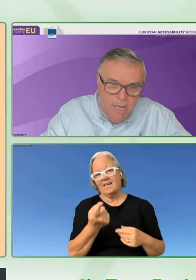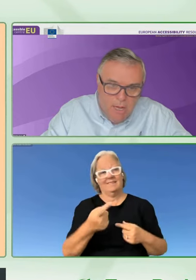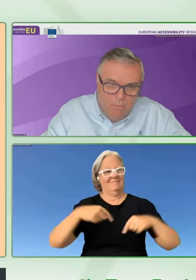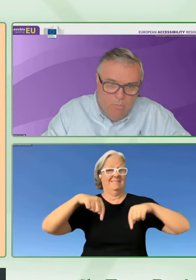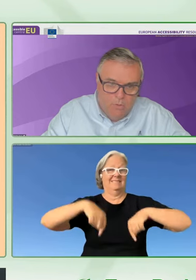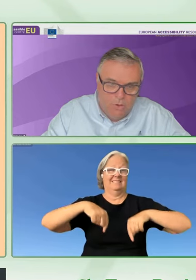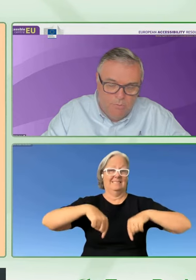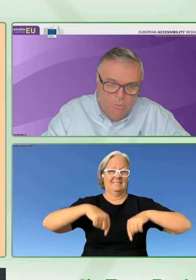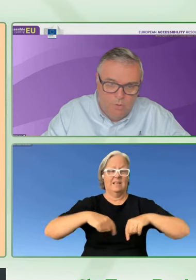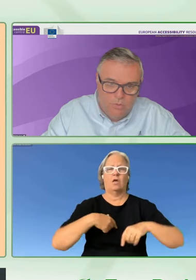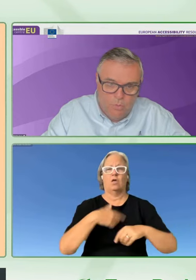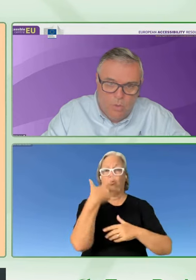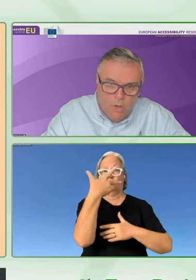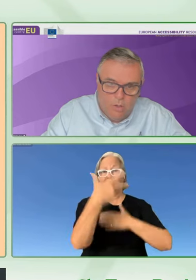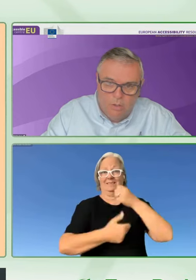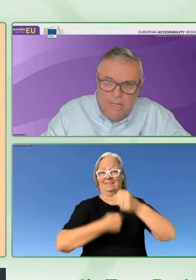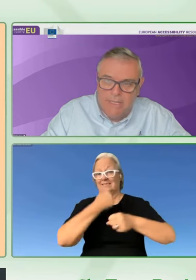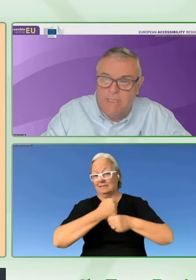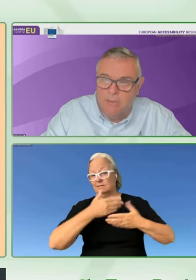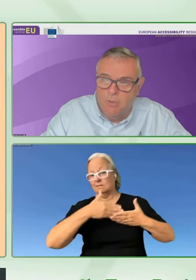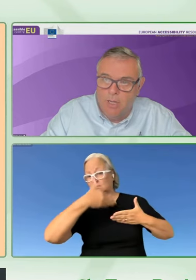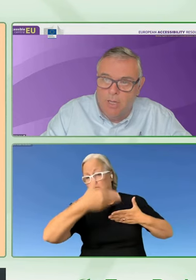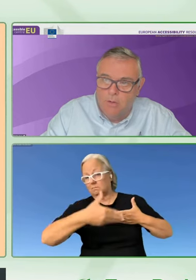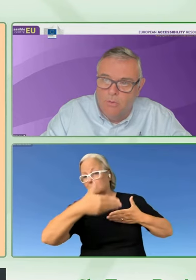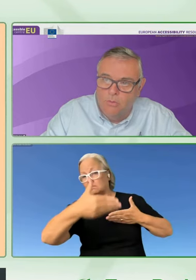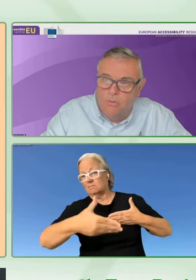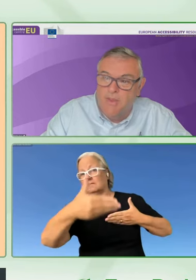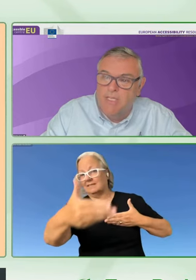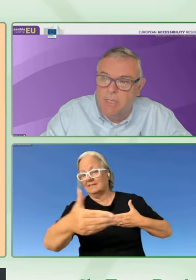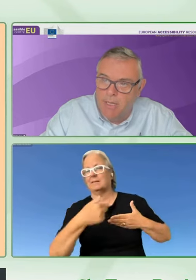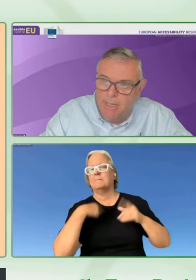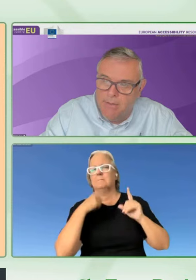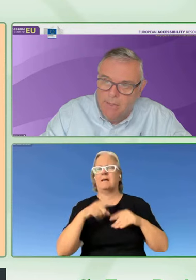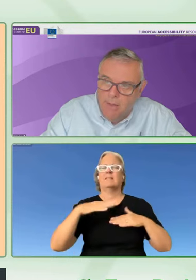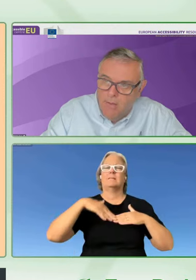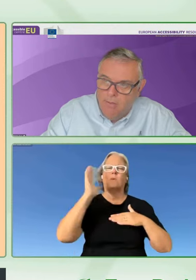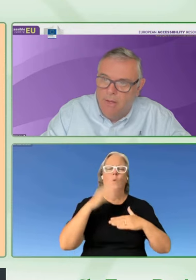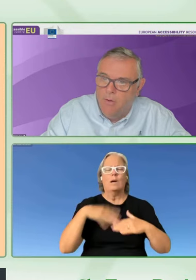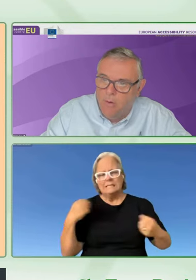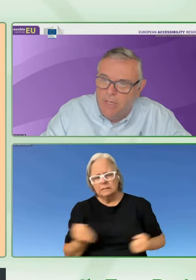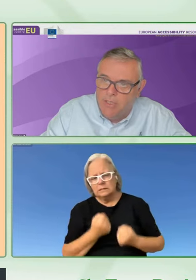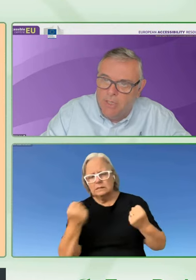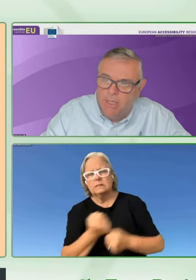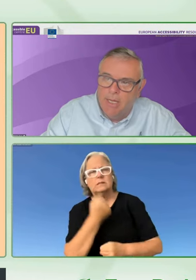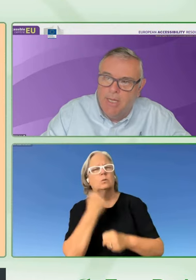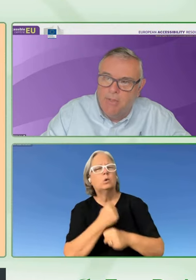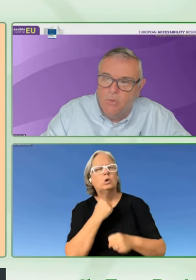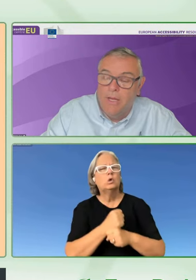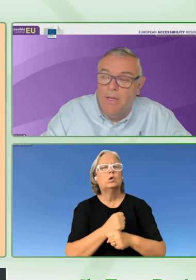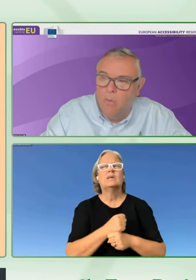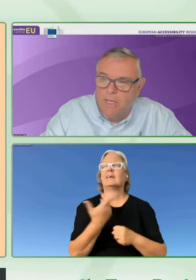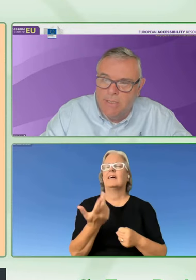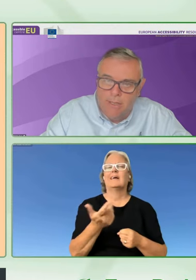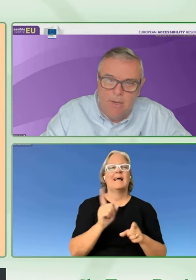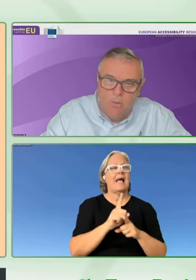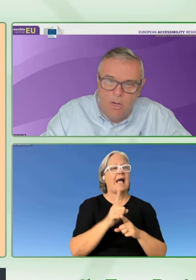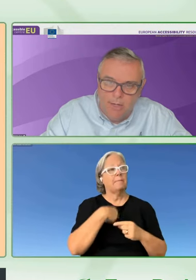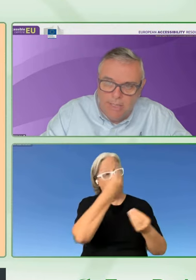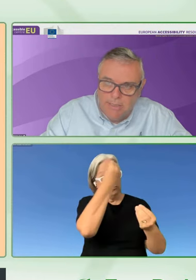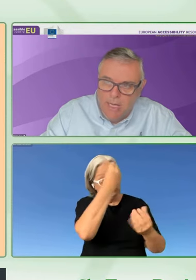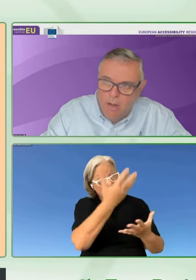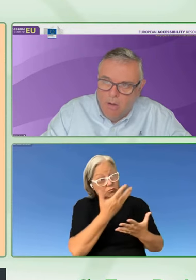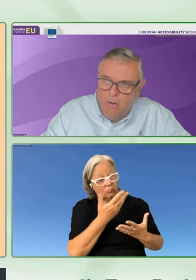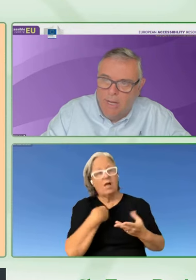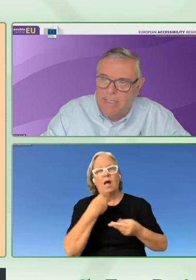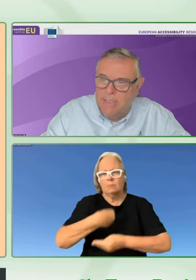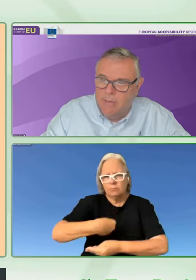3 years more to work on AccessibleEU, to disseminate the knowledge and to increase the